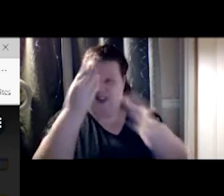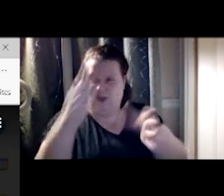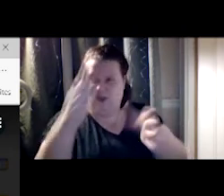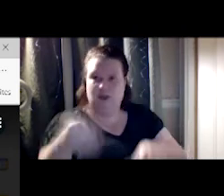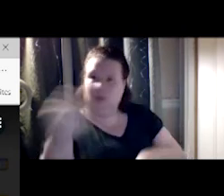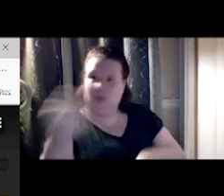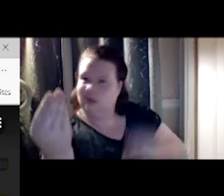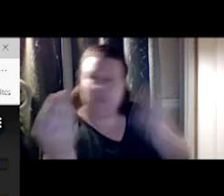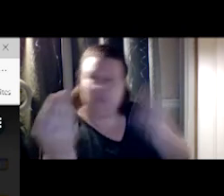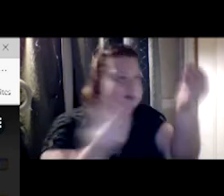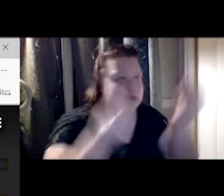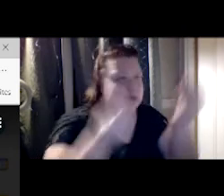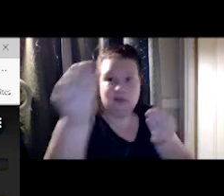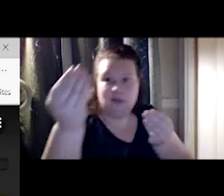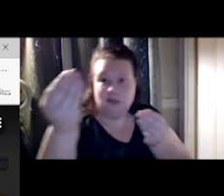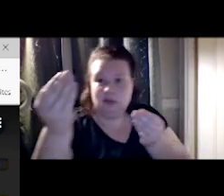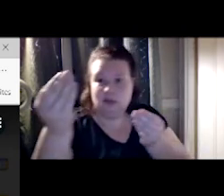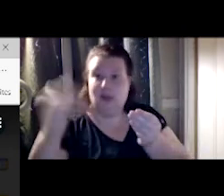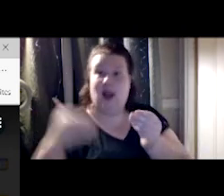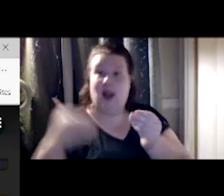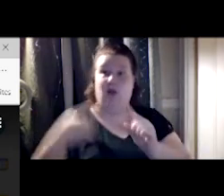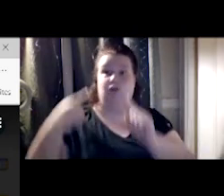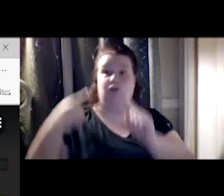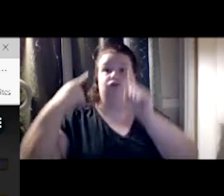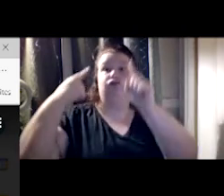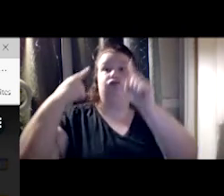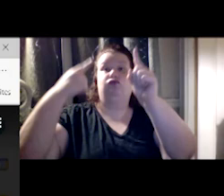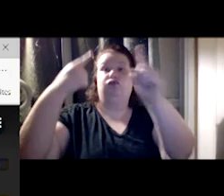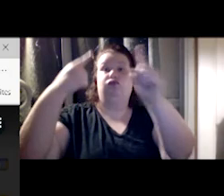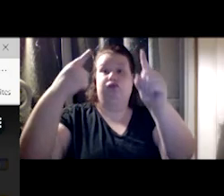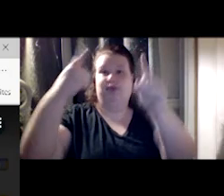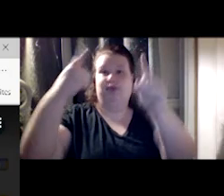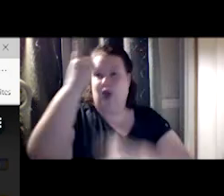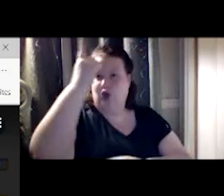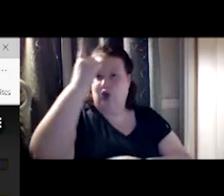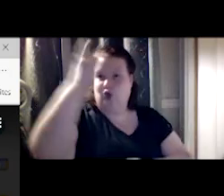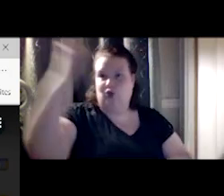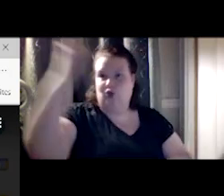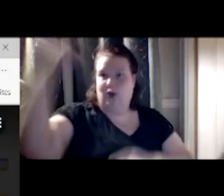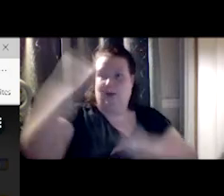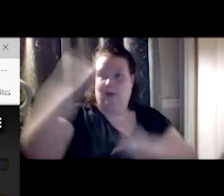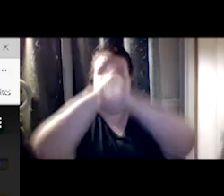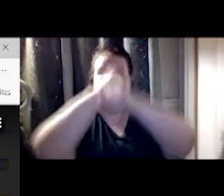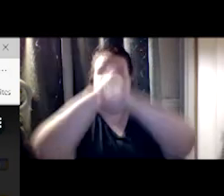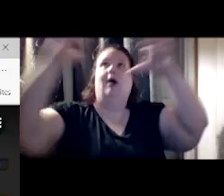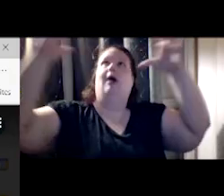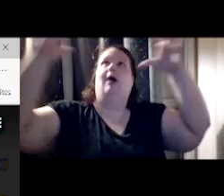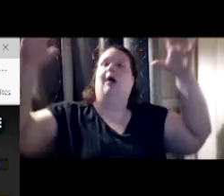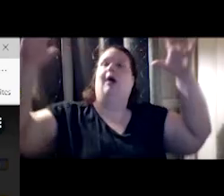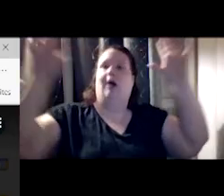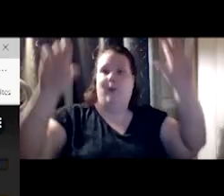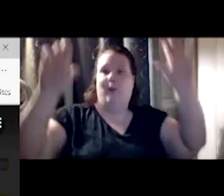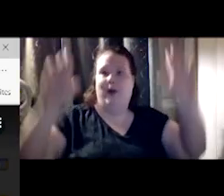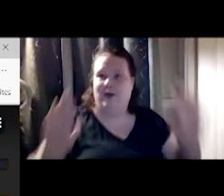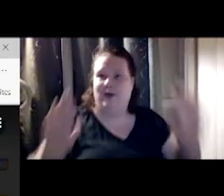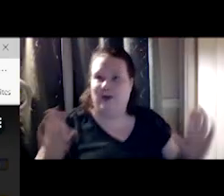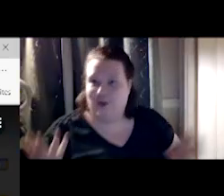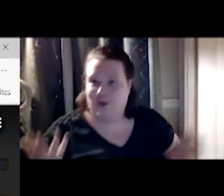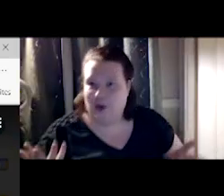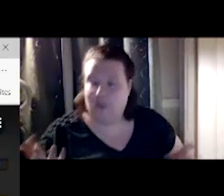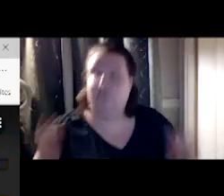and we're dreaming big, which is a great time to be, you know. And then what we're going to do is we will have a